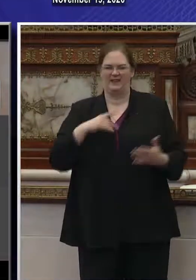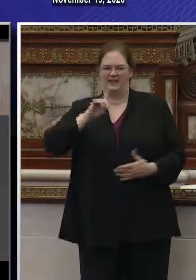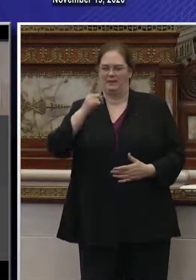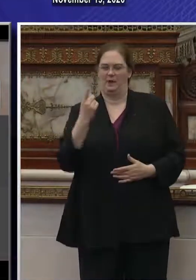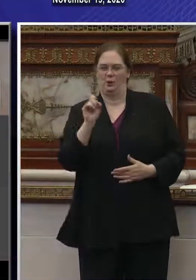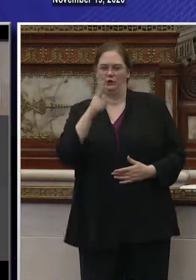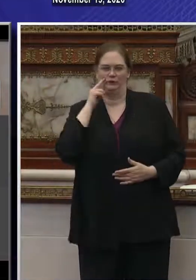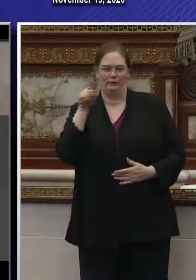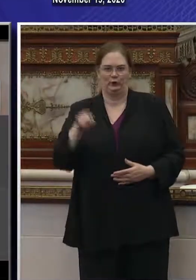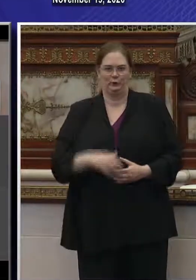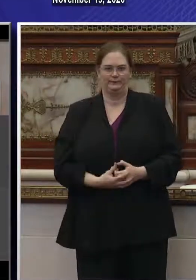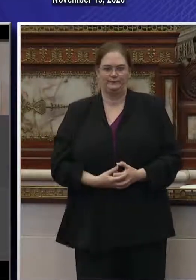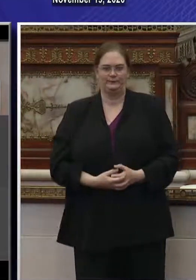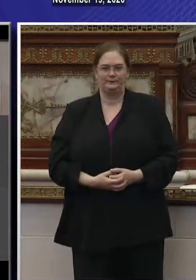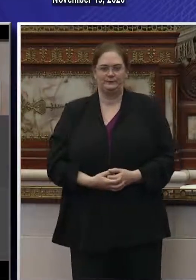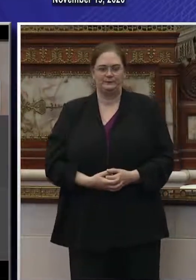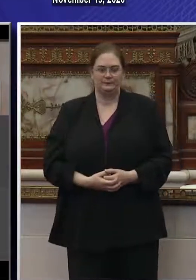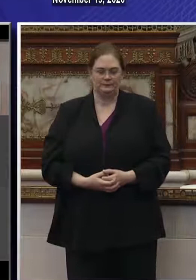first question for you.